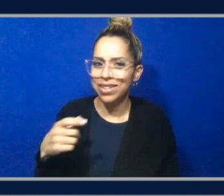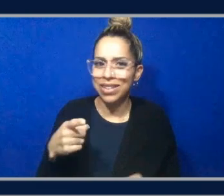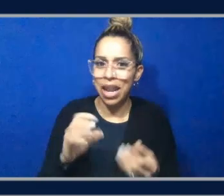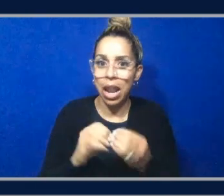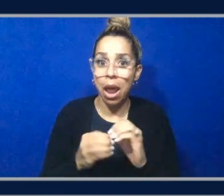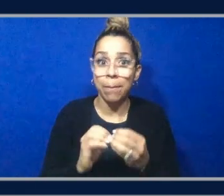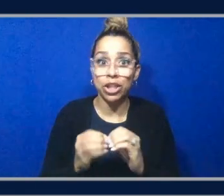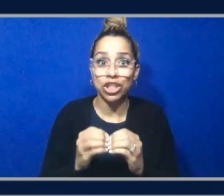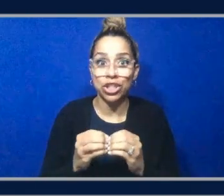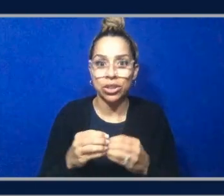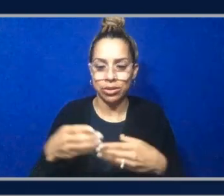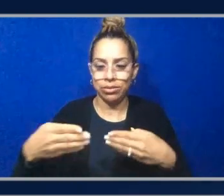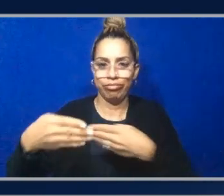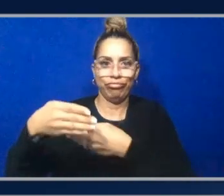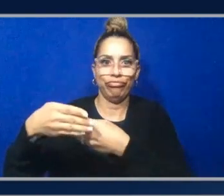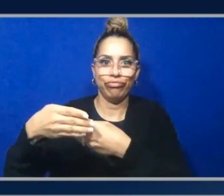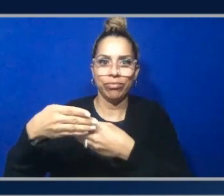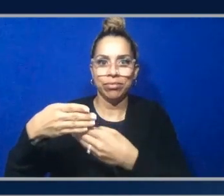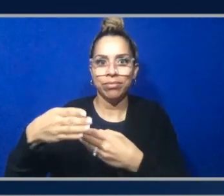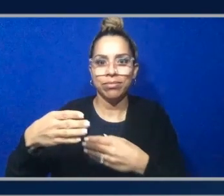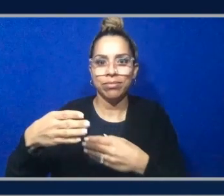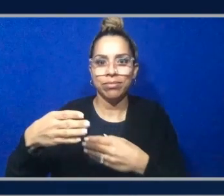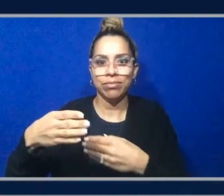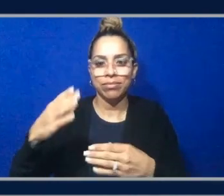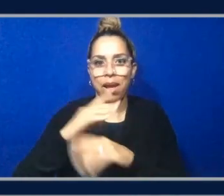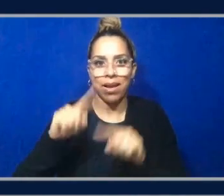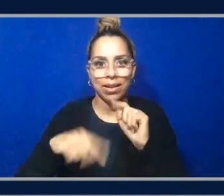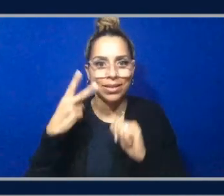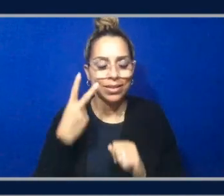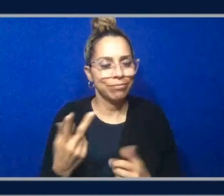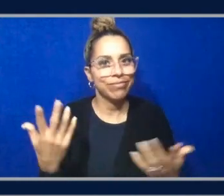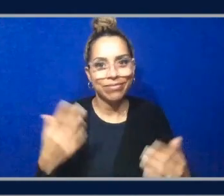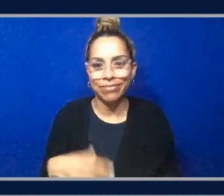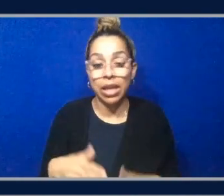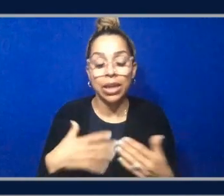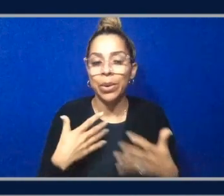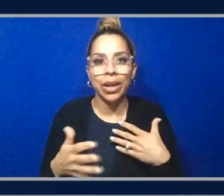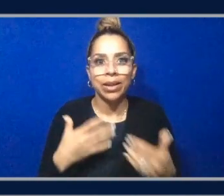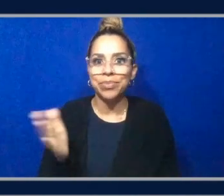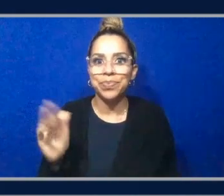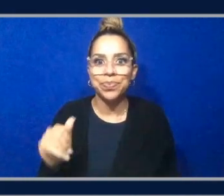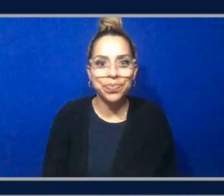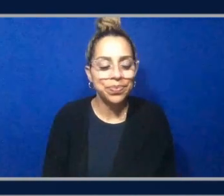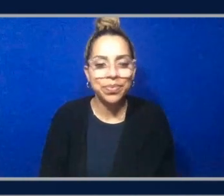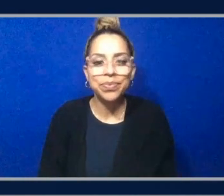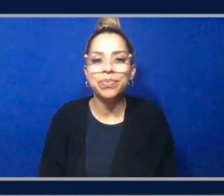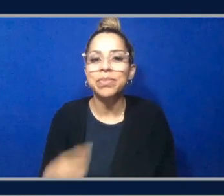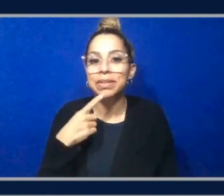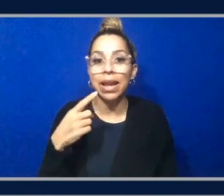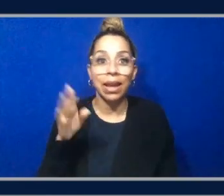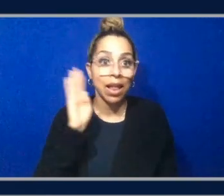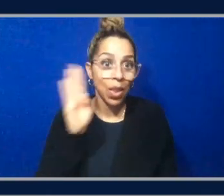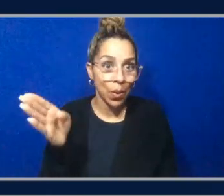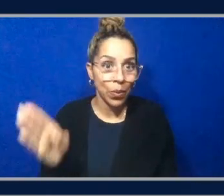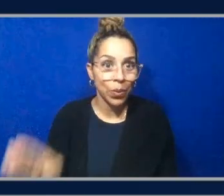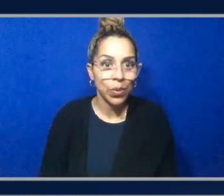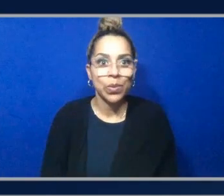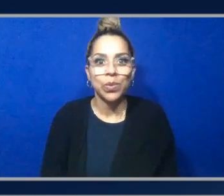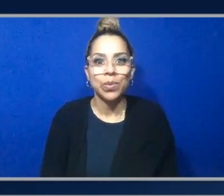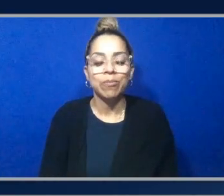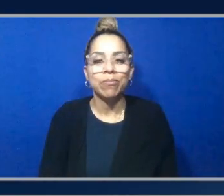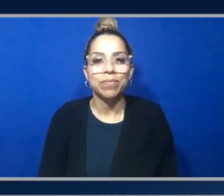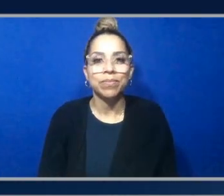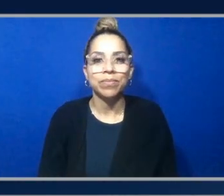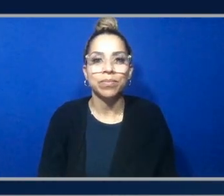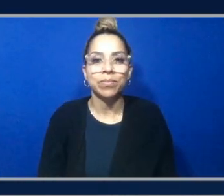in front of my chat window. Anyways, so let's say hi, hello. Okay.